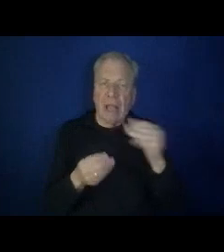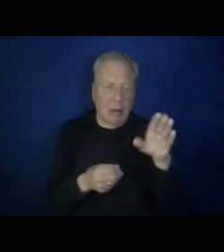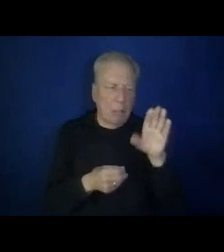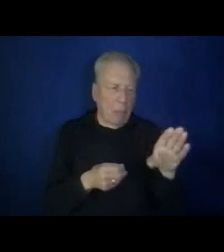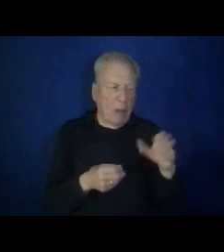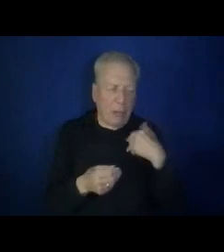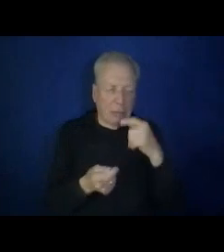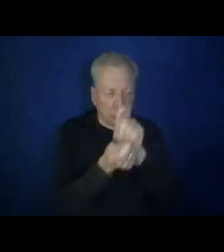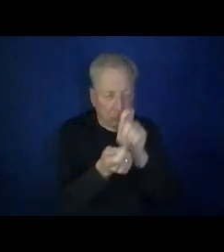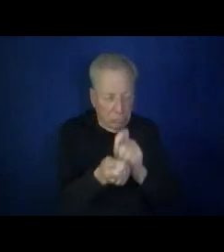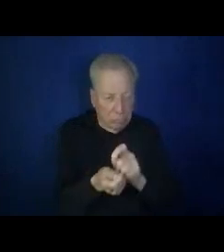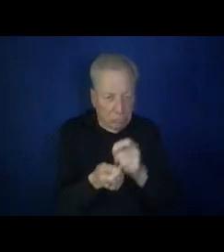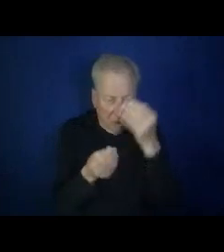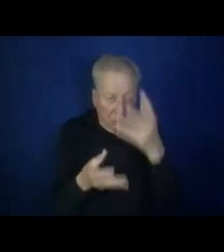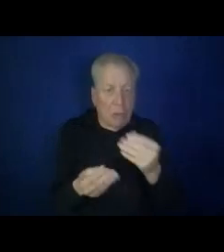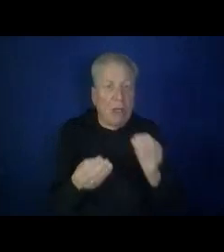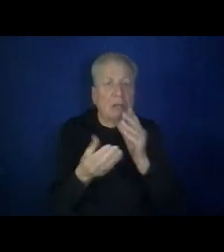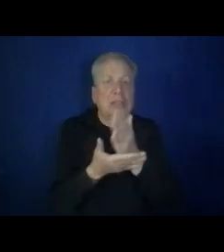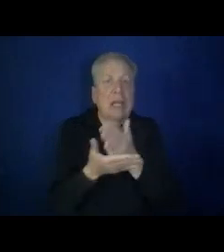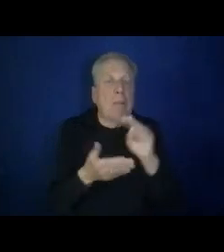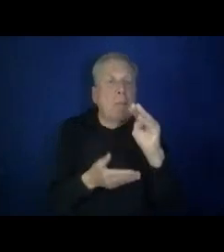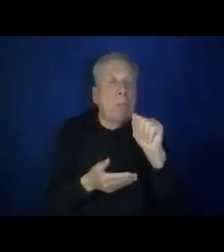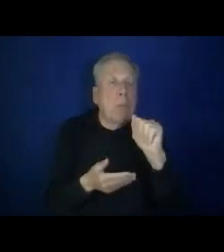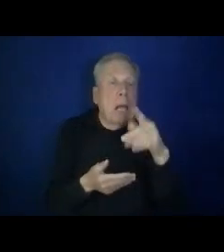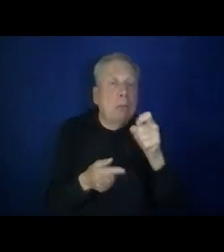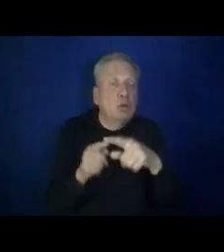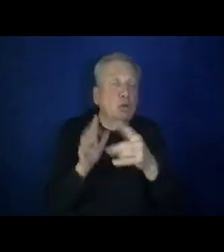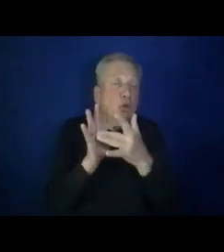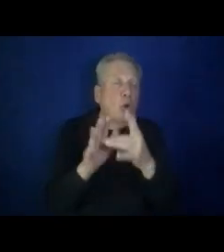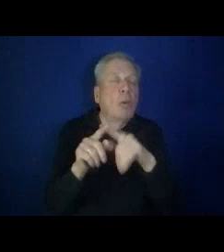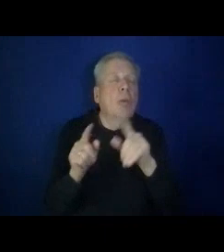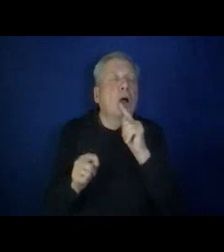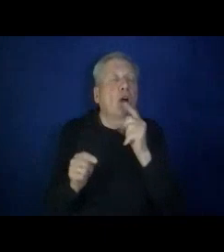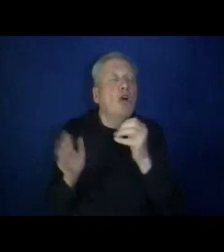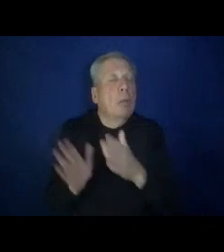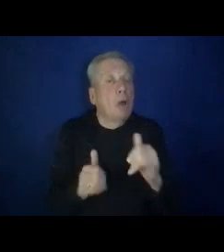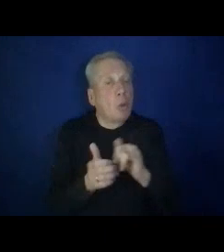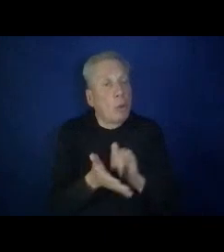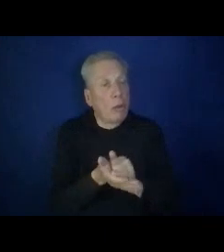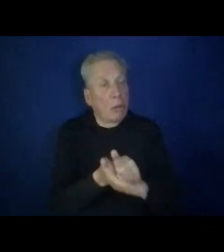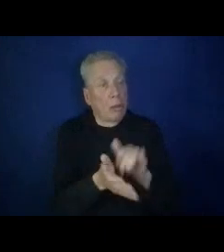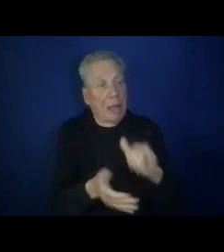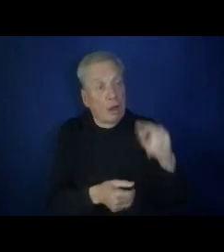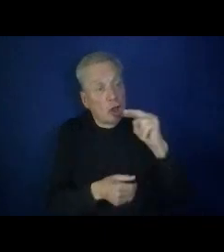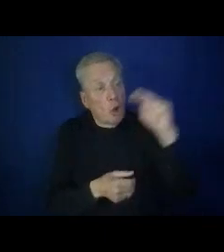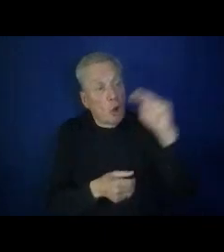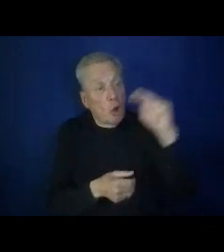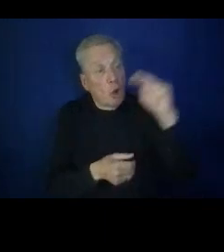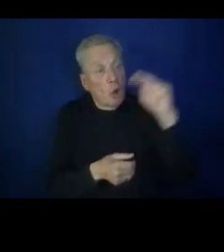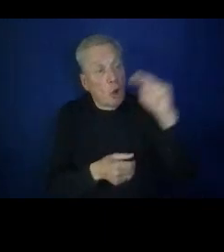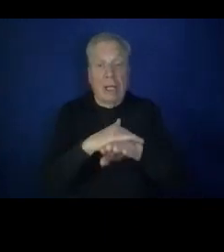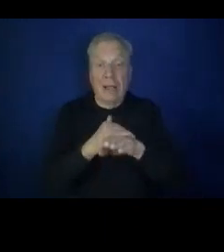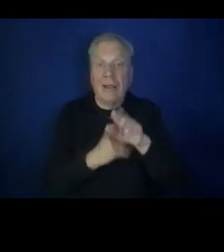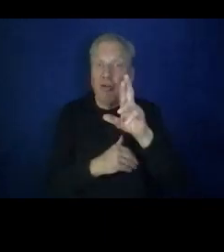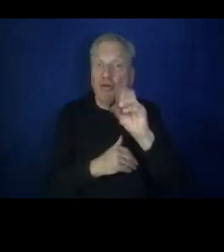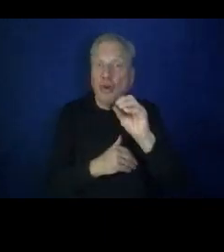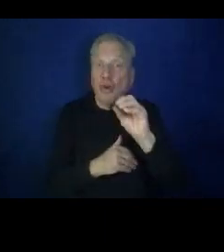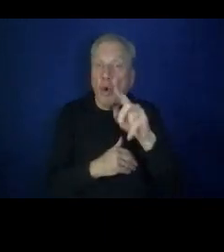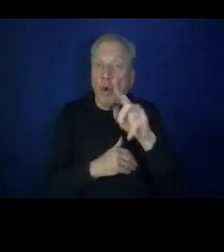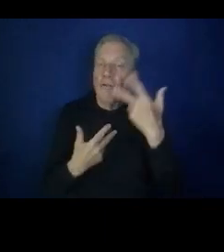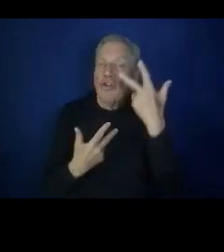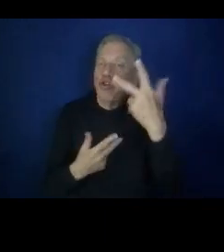detailed information, maybe some maps and all of that. But the plan with the north entrance road is we're looking at 3 different alignments. If you